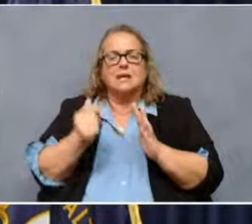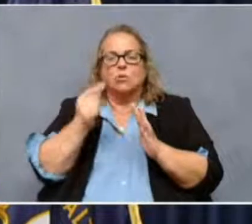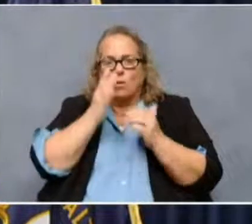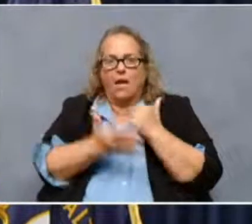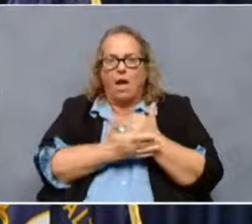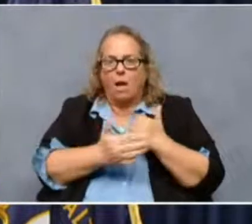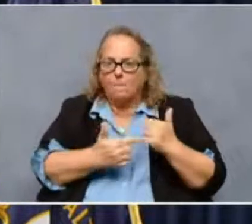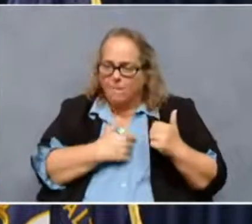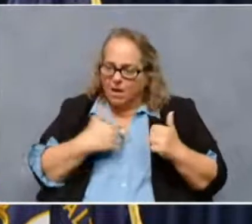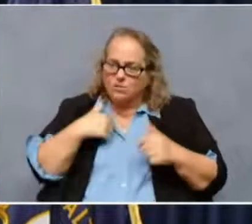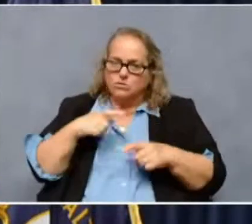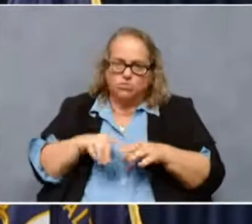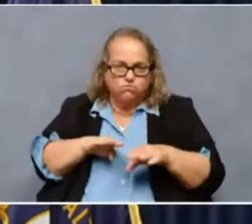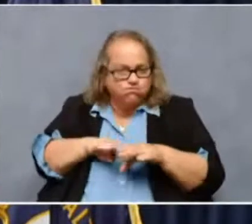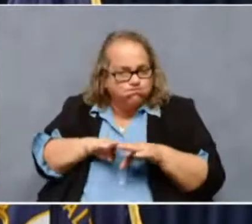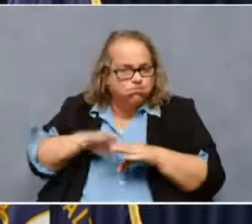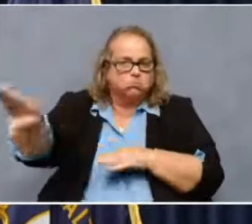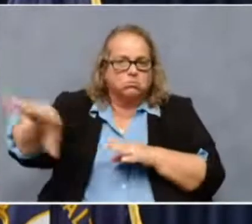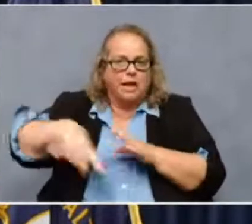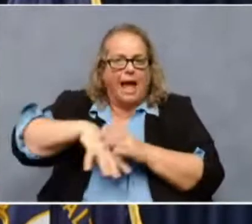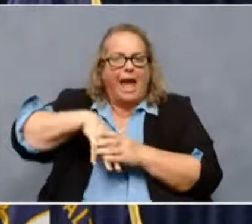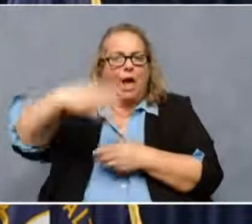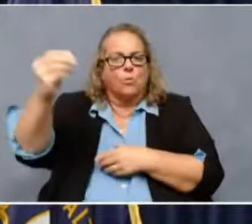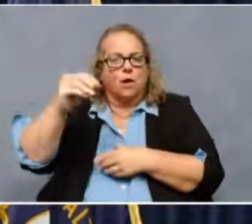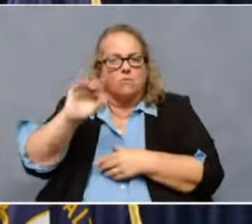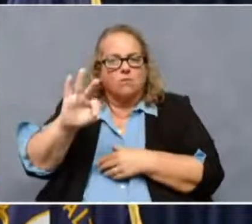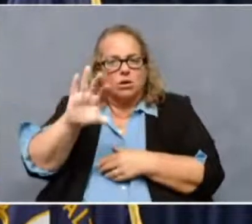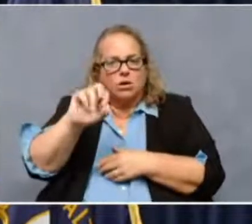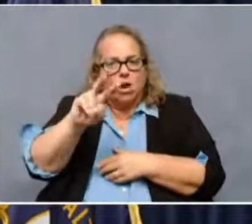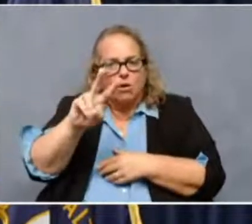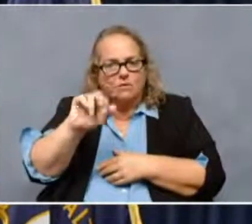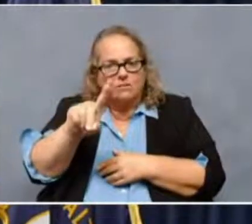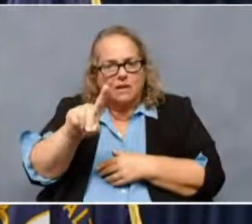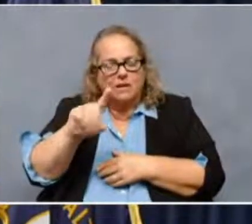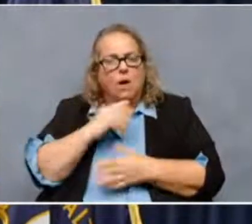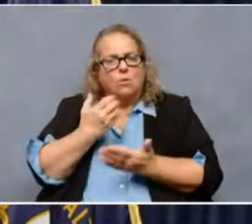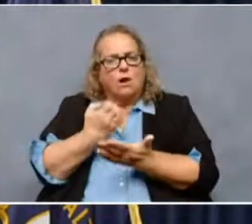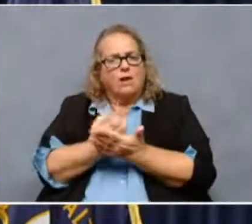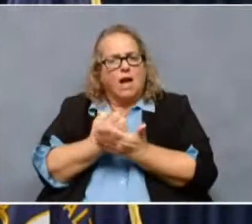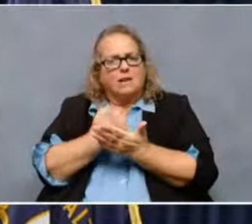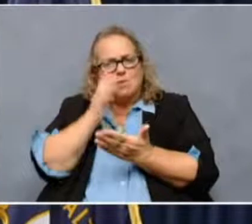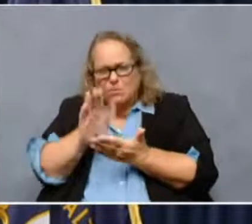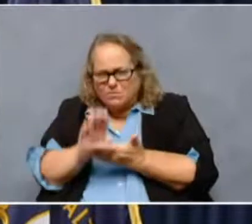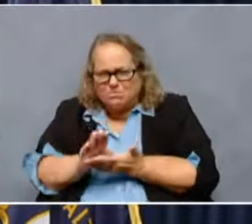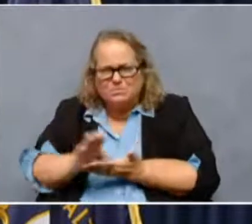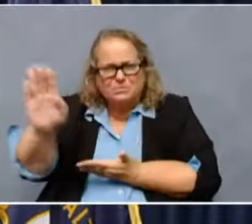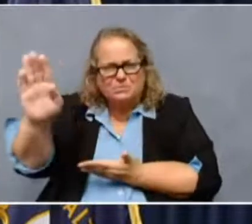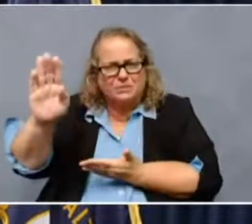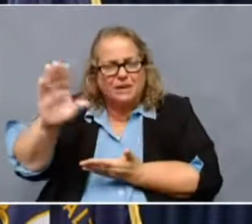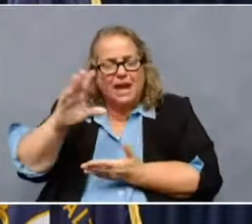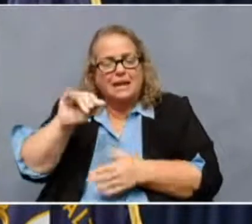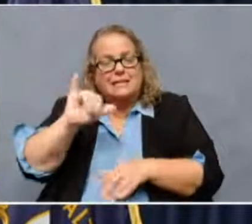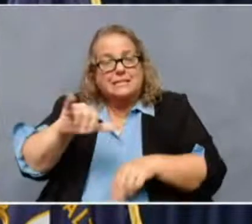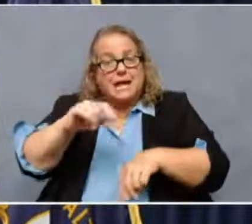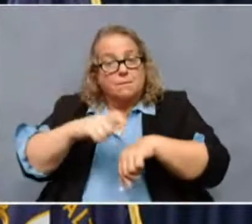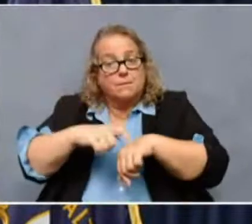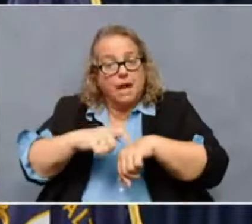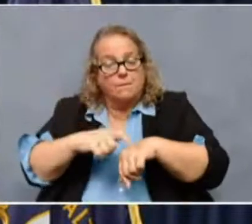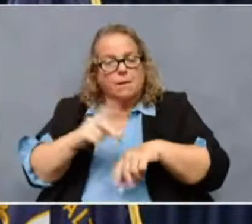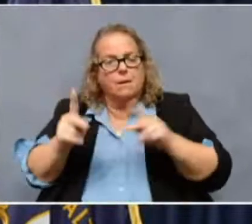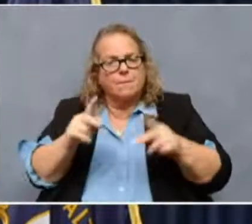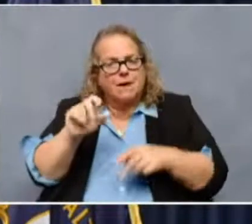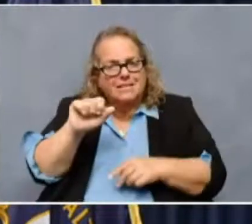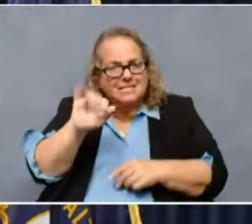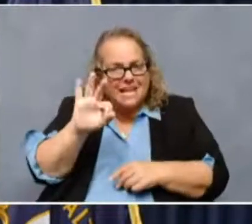means our economy continues to be on fire. And at the same time, our people are safe and our future costs are reduced.